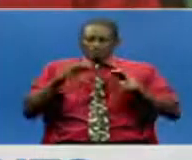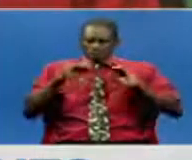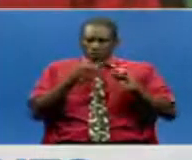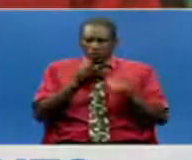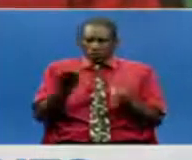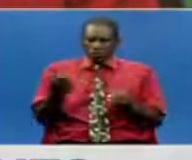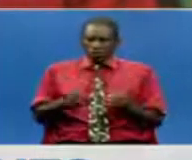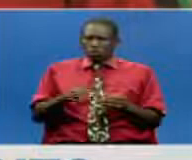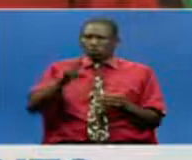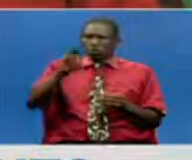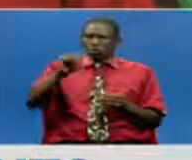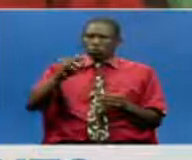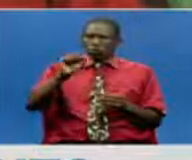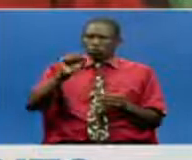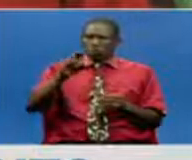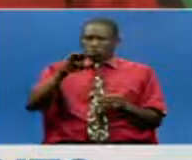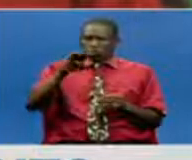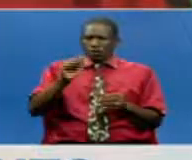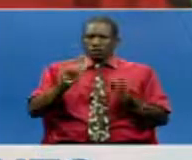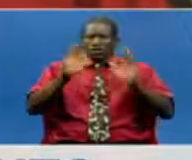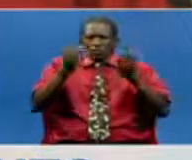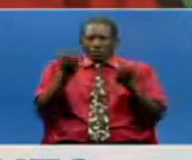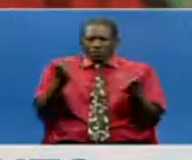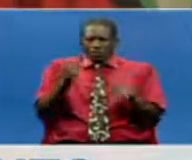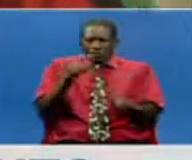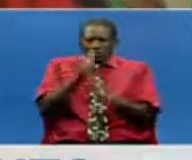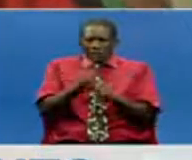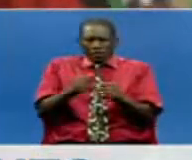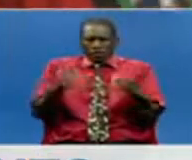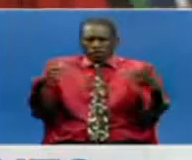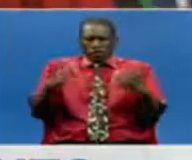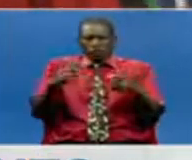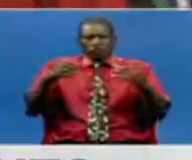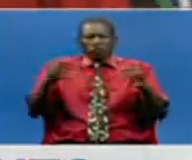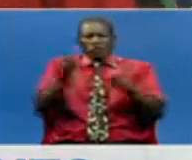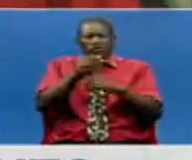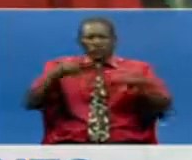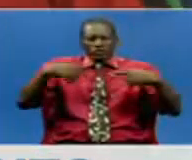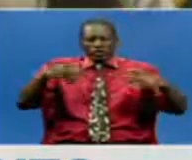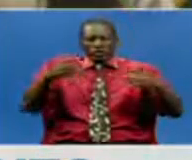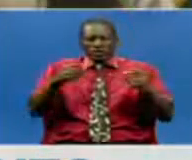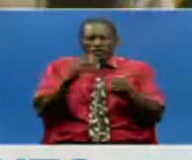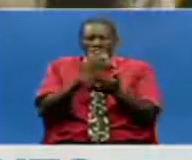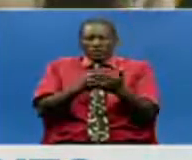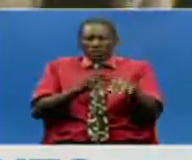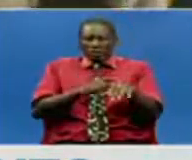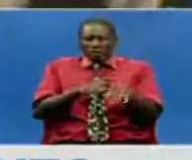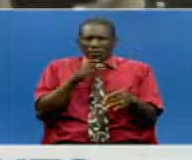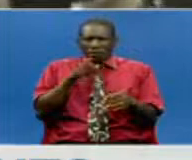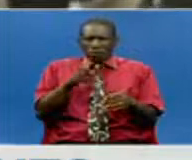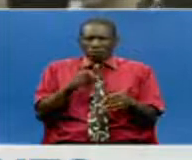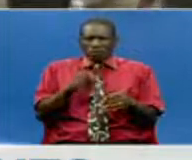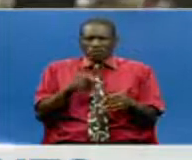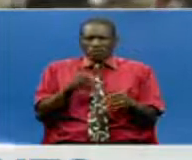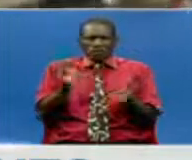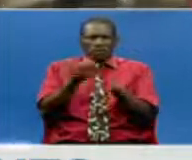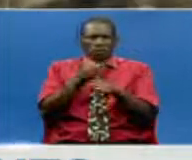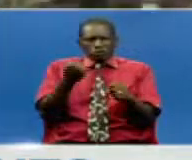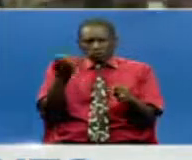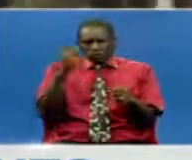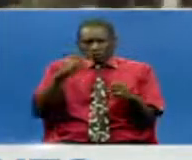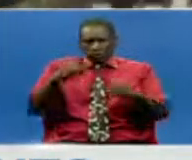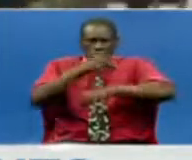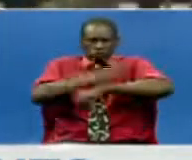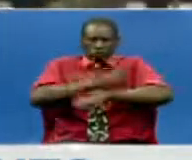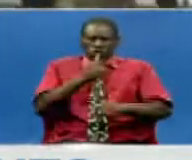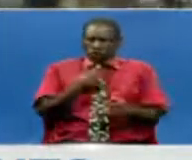For Musumba, there are key factors that have propelled the team to achieve this success, which at some point was inconceivable for a school that took